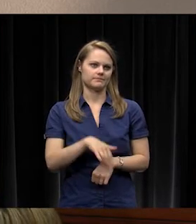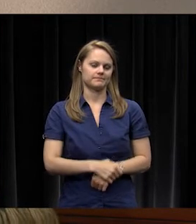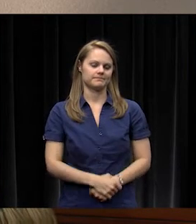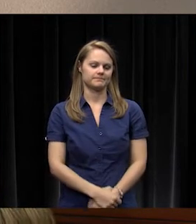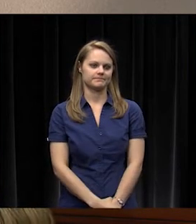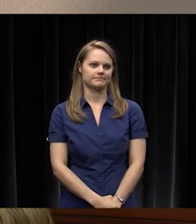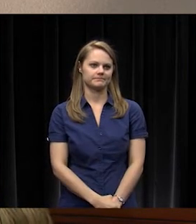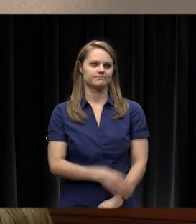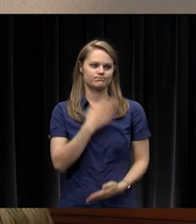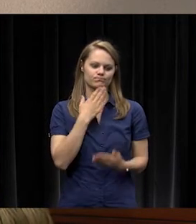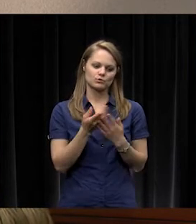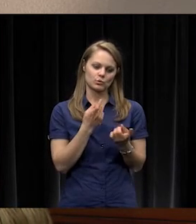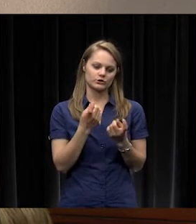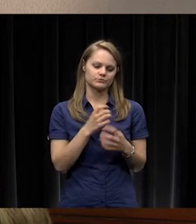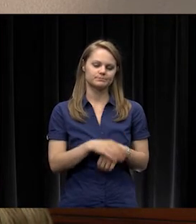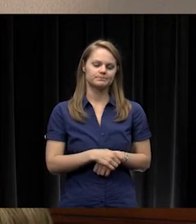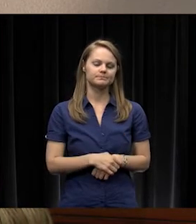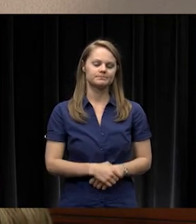Good questions.